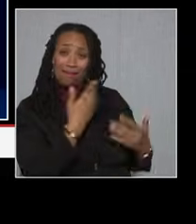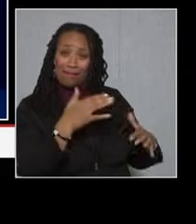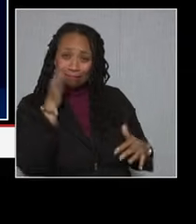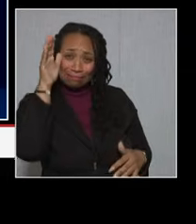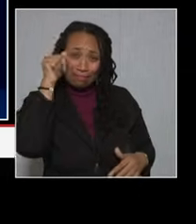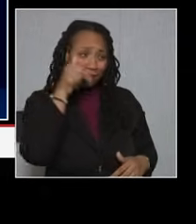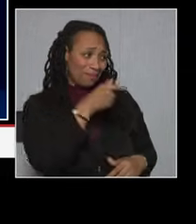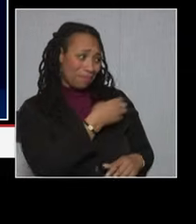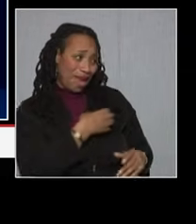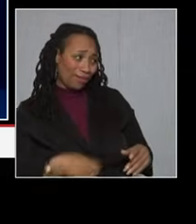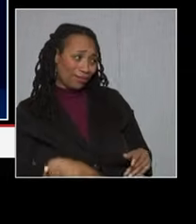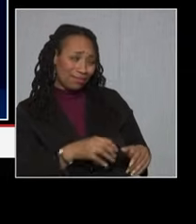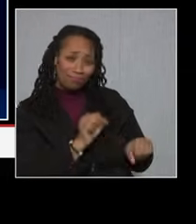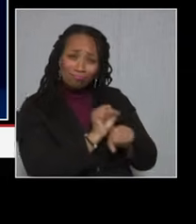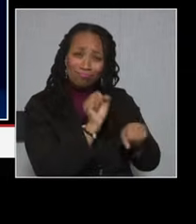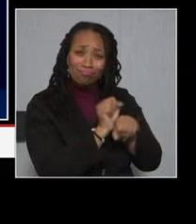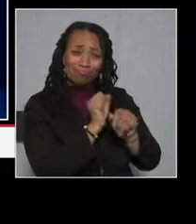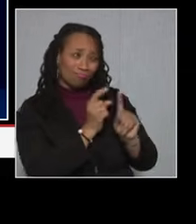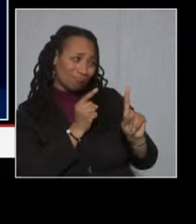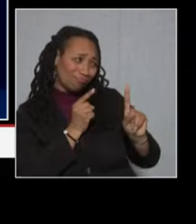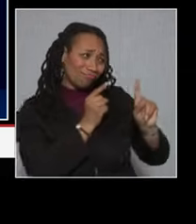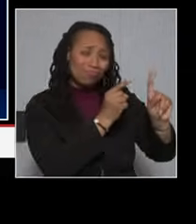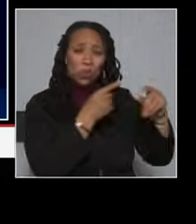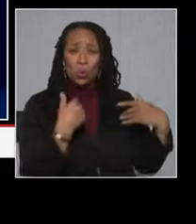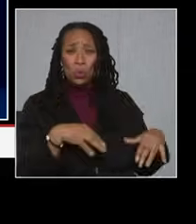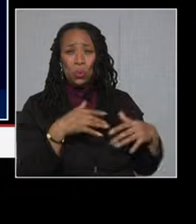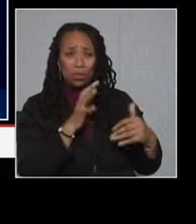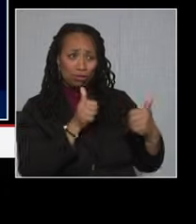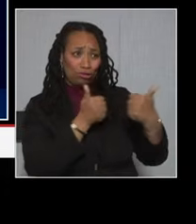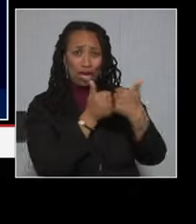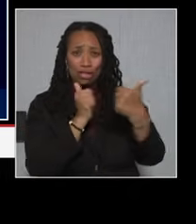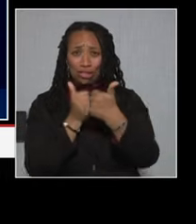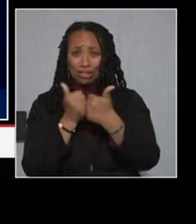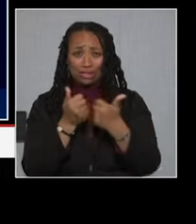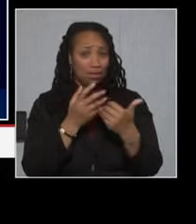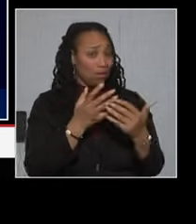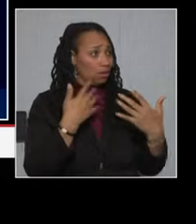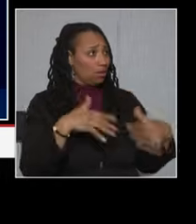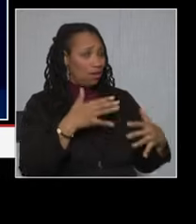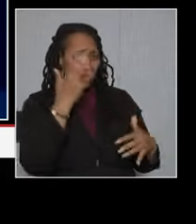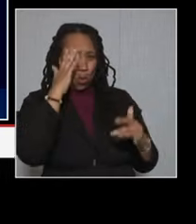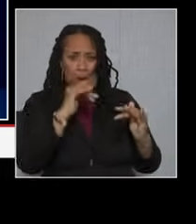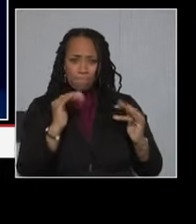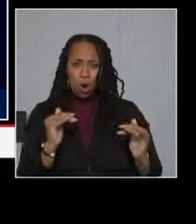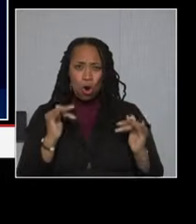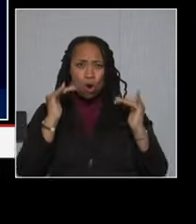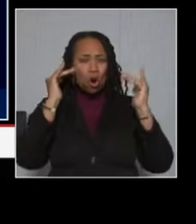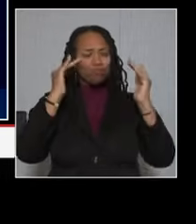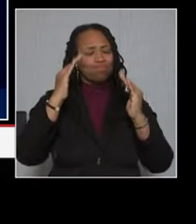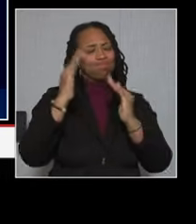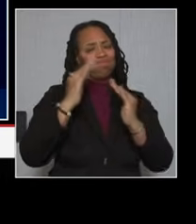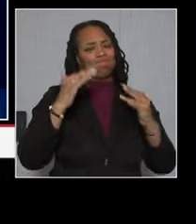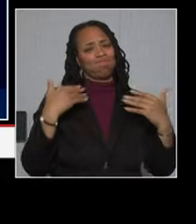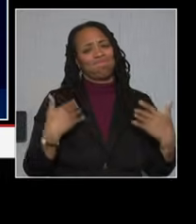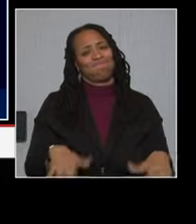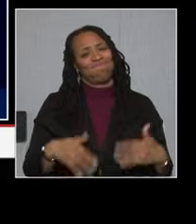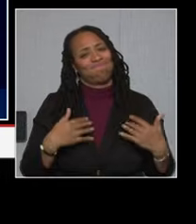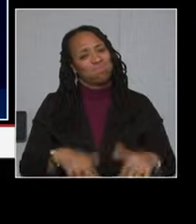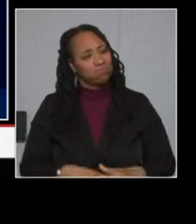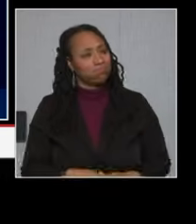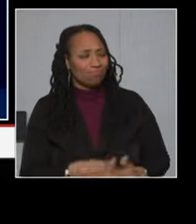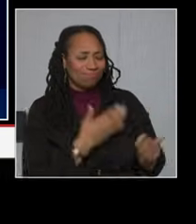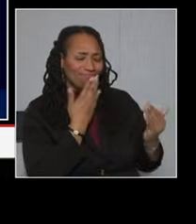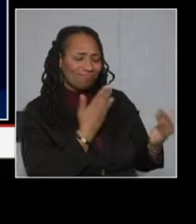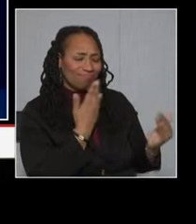year. But I believe that we are coming out stronger. Heading into 2025, we knew our affordable housing system was